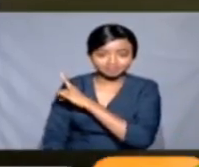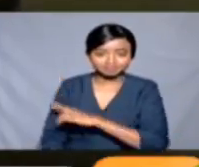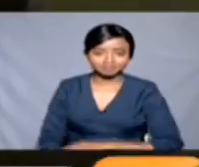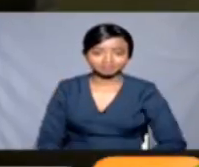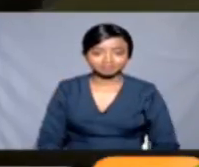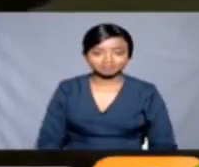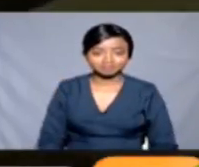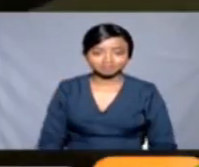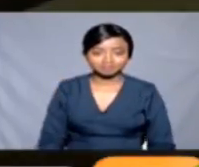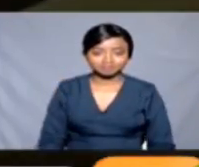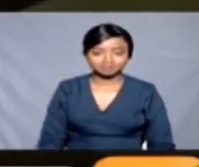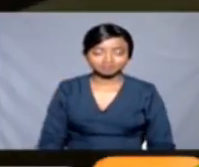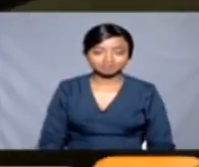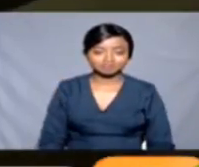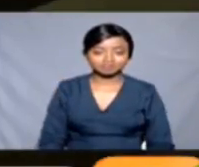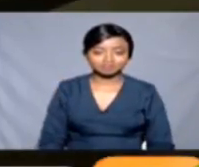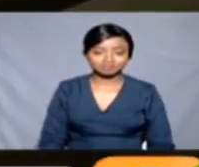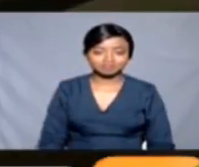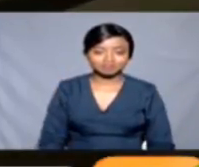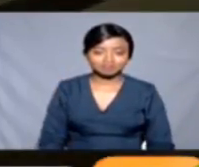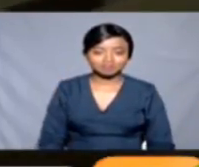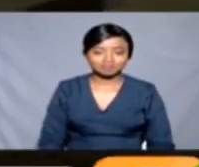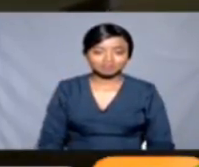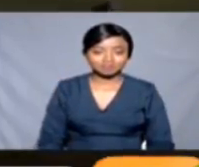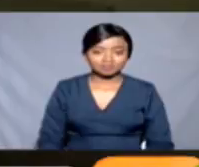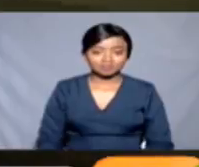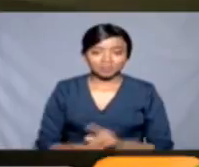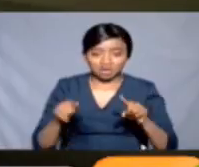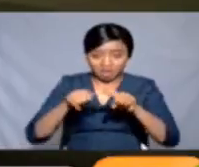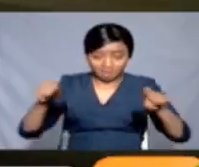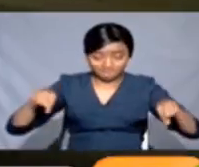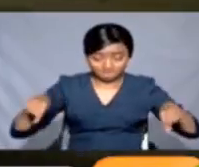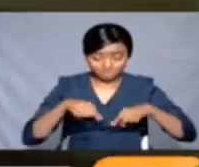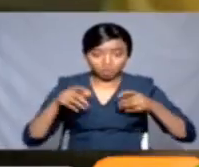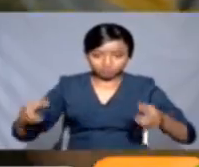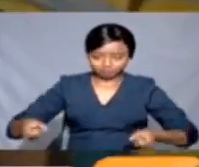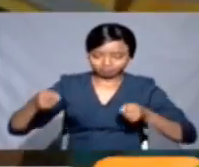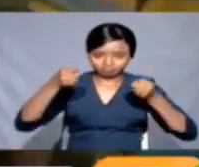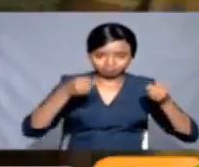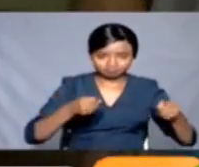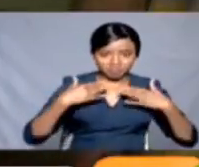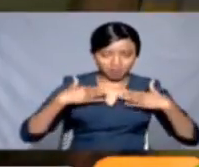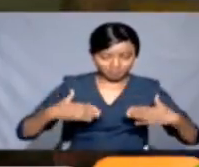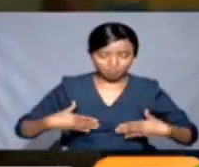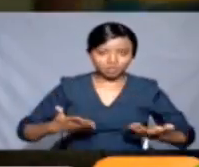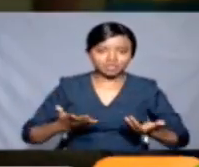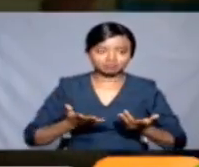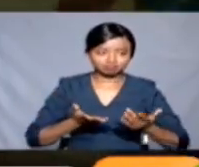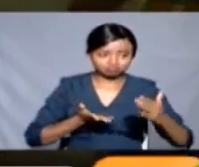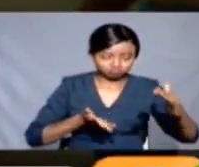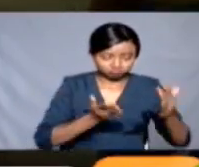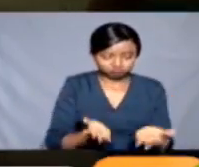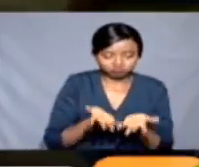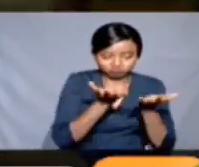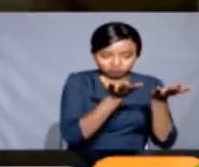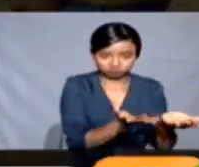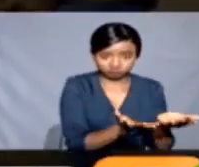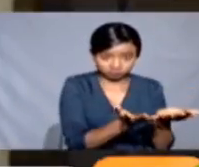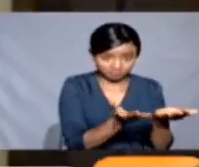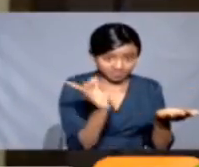The coffin, we put the coffin on this thing, or the body, then we push it in until